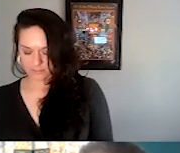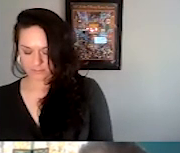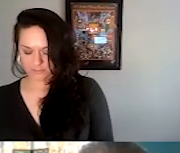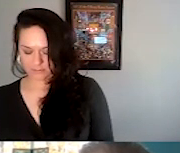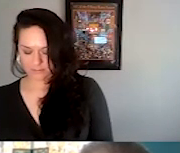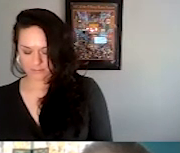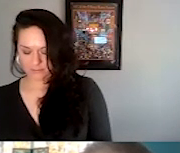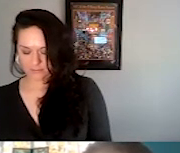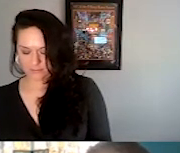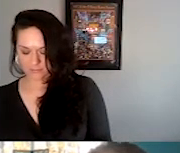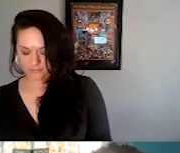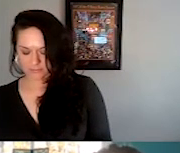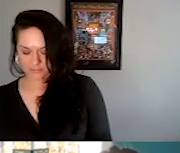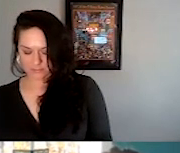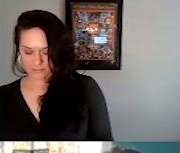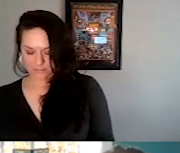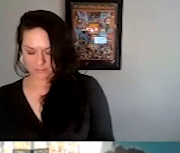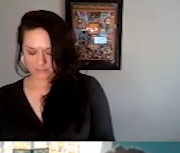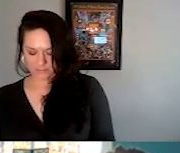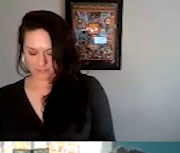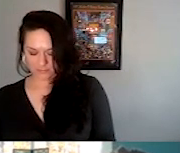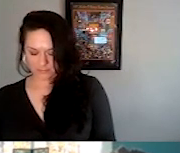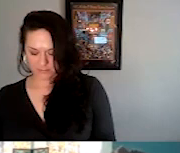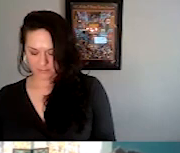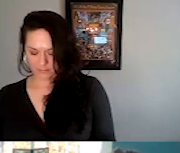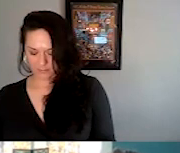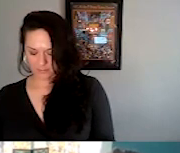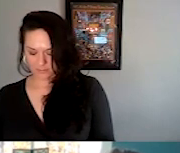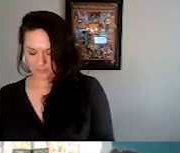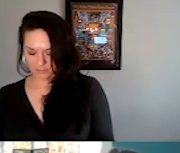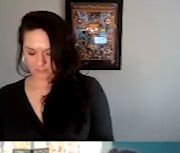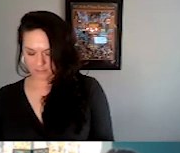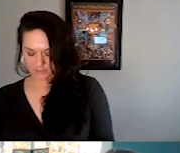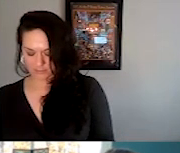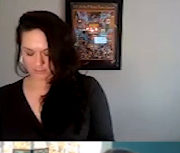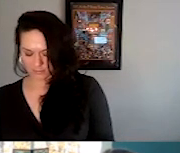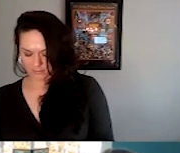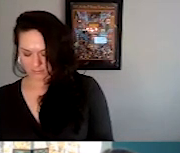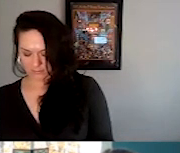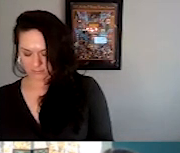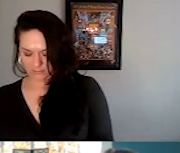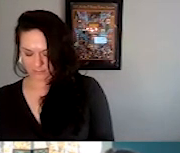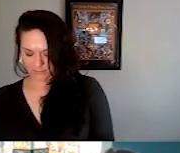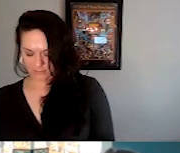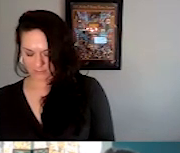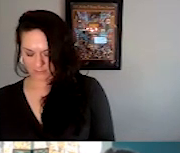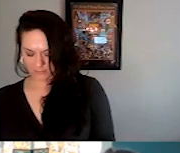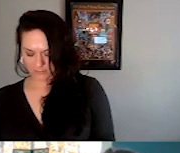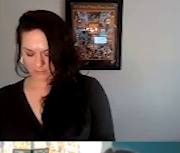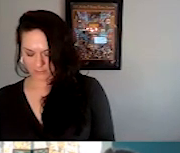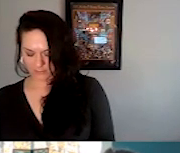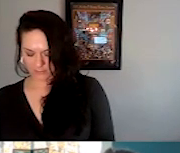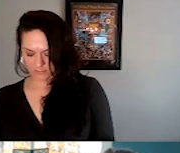of harmful metals and other things. They had a really good relationship with the mayor and the aldermen, and